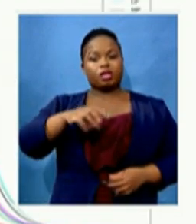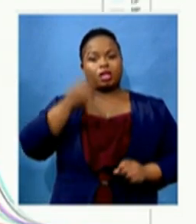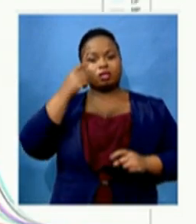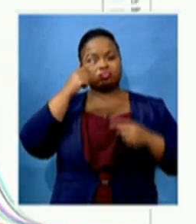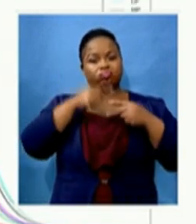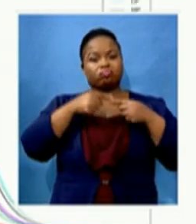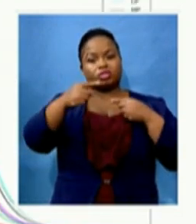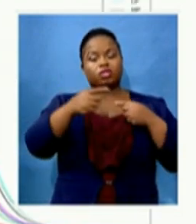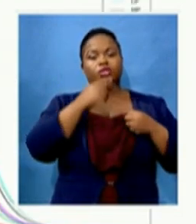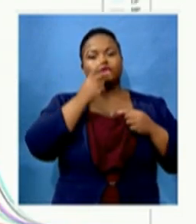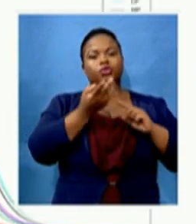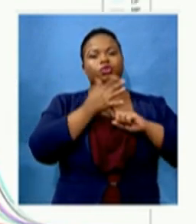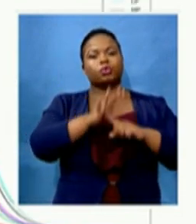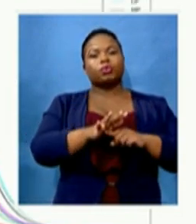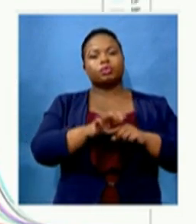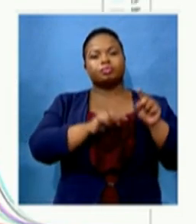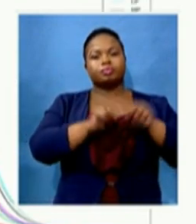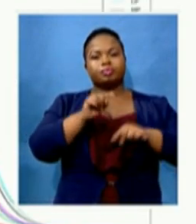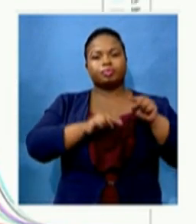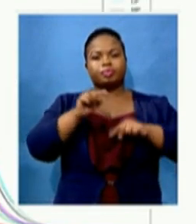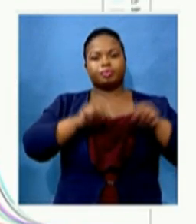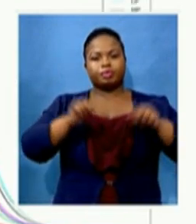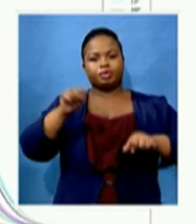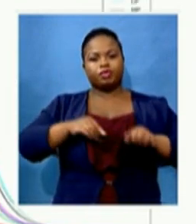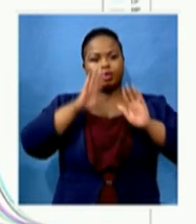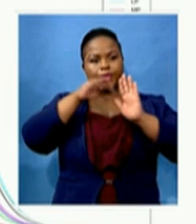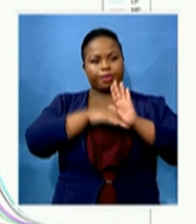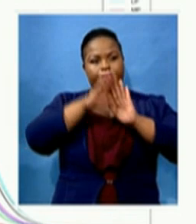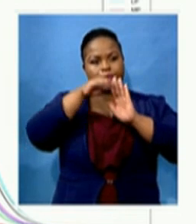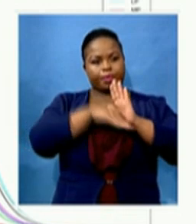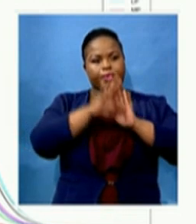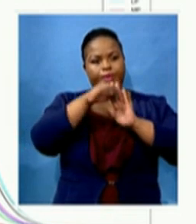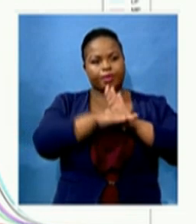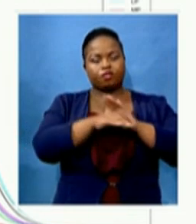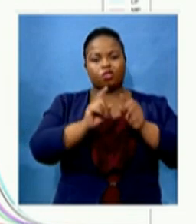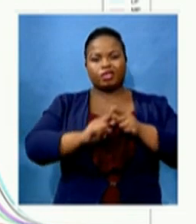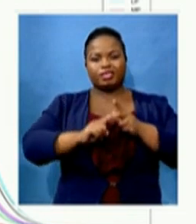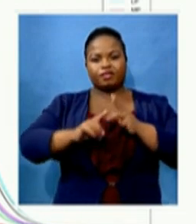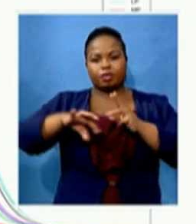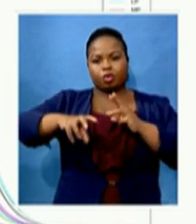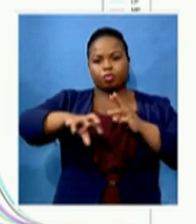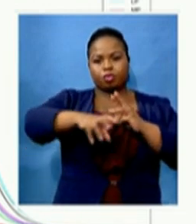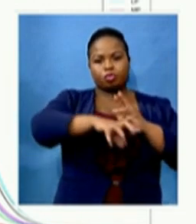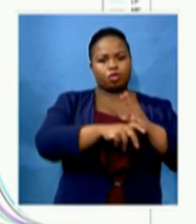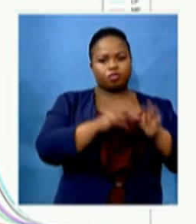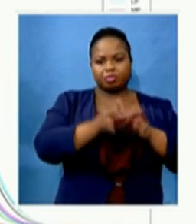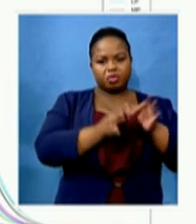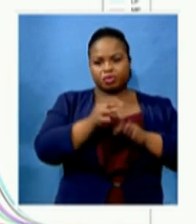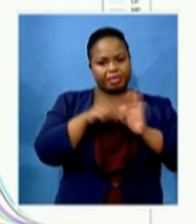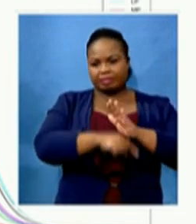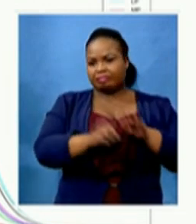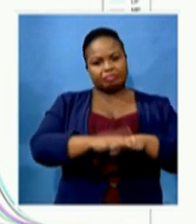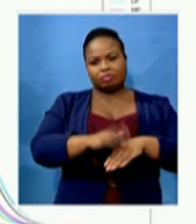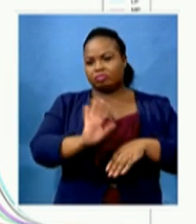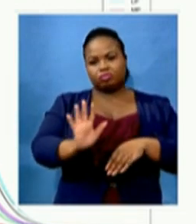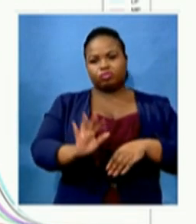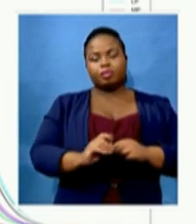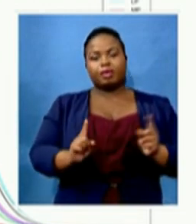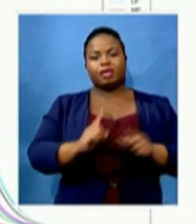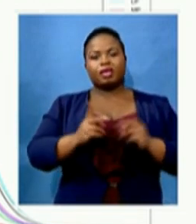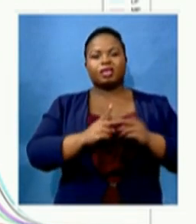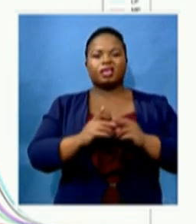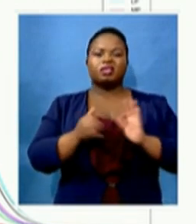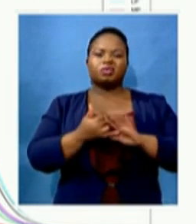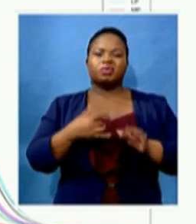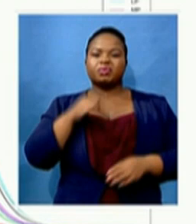and the size of the peaks. I'm not going to go into much detail about the provincial projections other than to say that currently